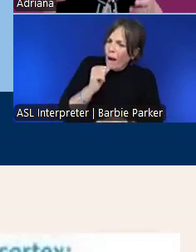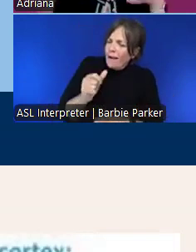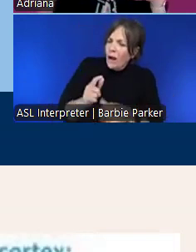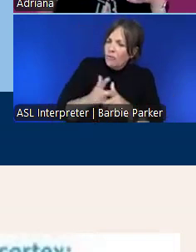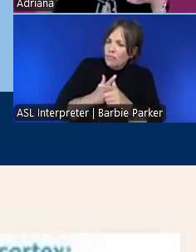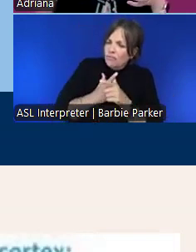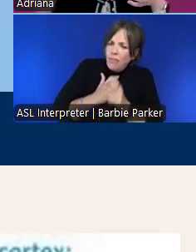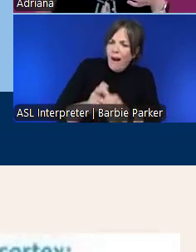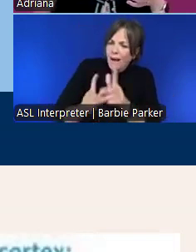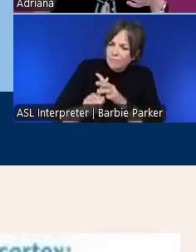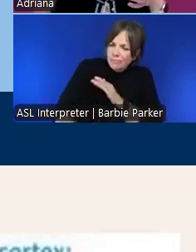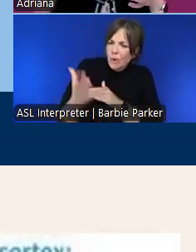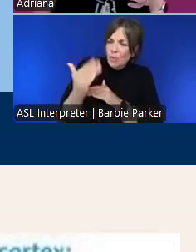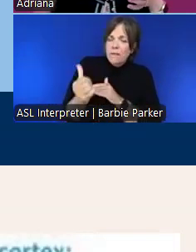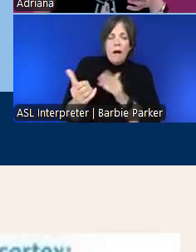know,